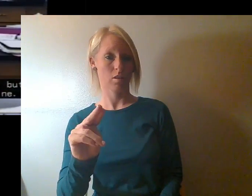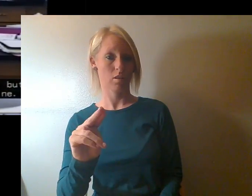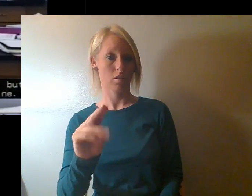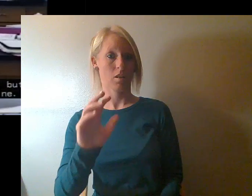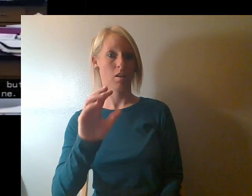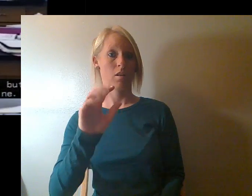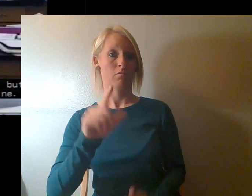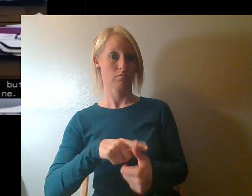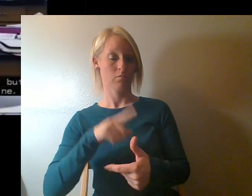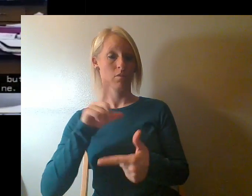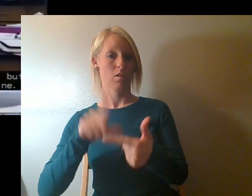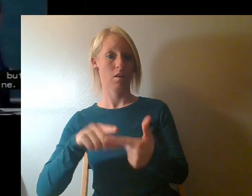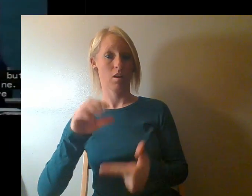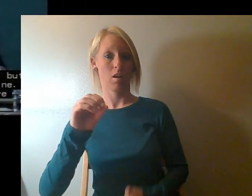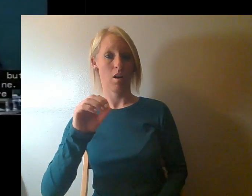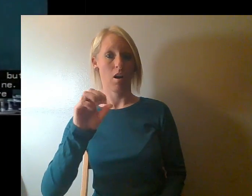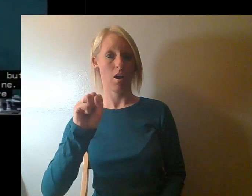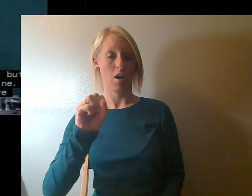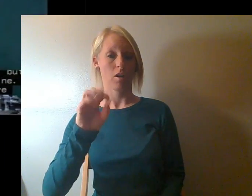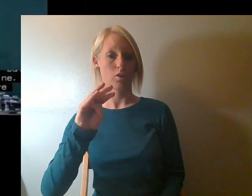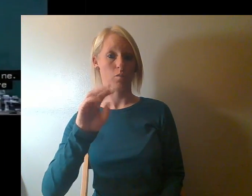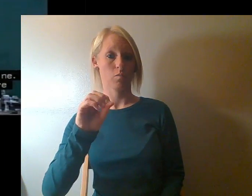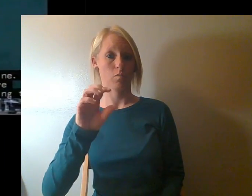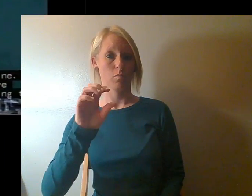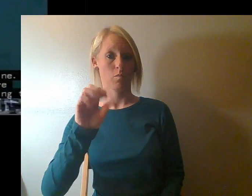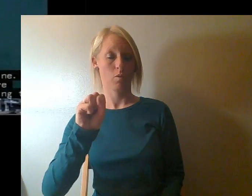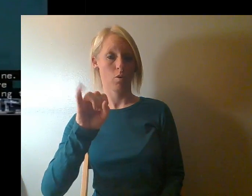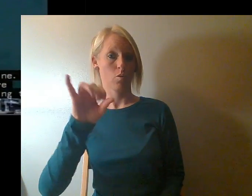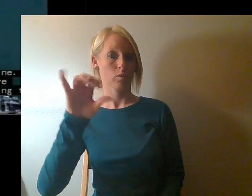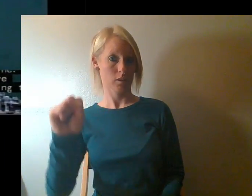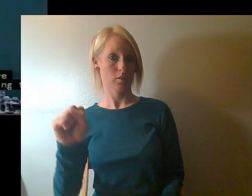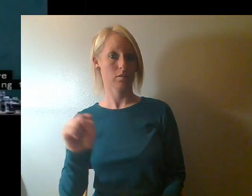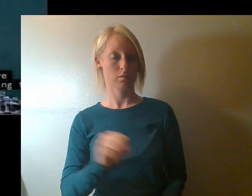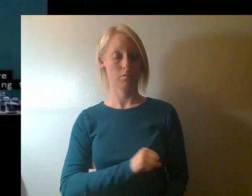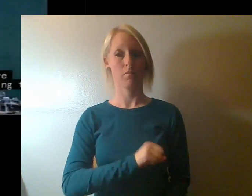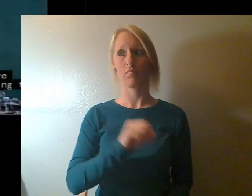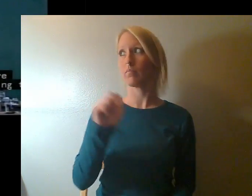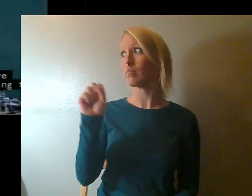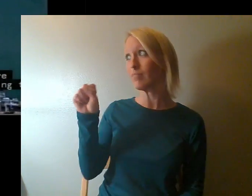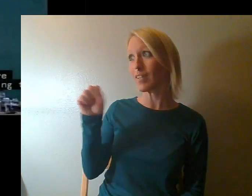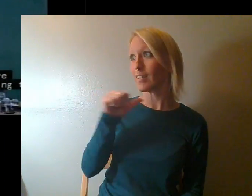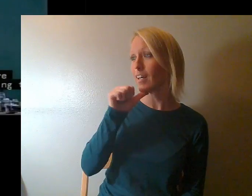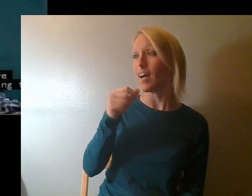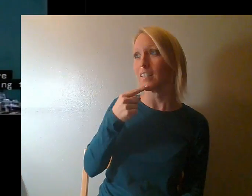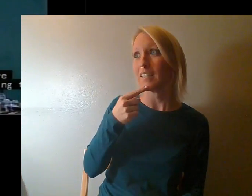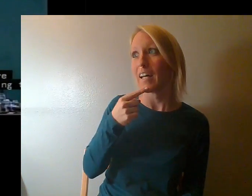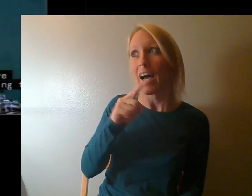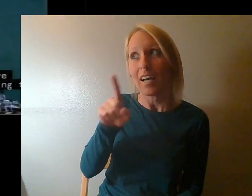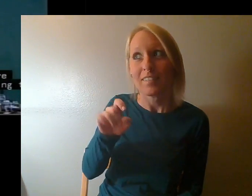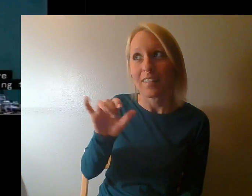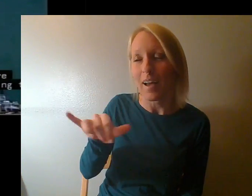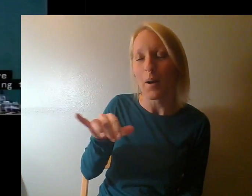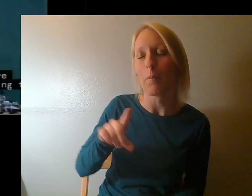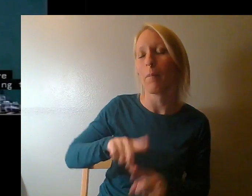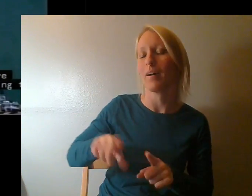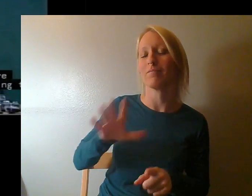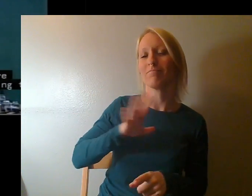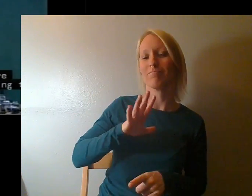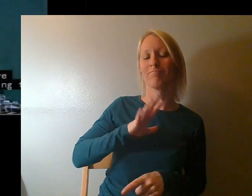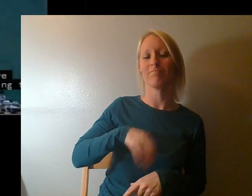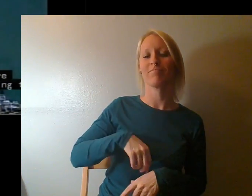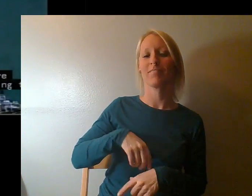it, that's fine. Okay, the two processes that we're going to talk about are going to be diffusion and osmosis. All right?